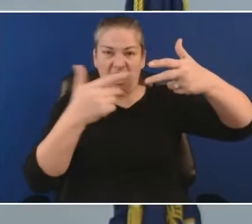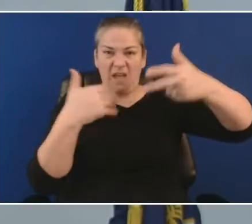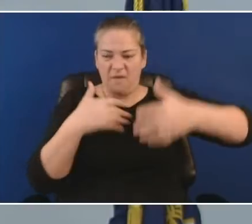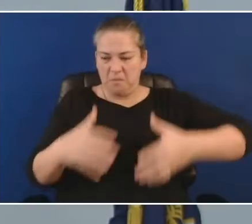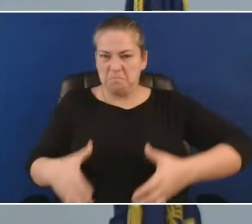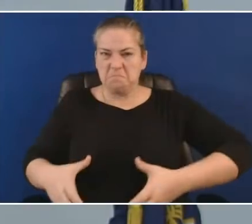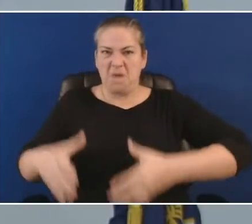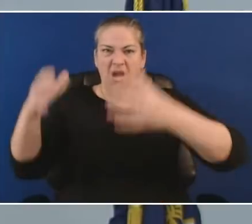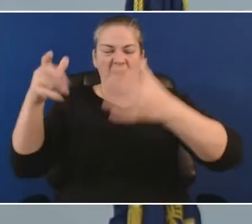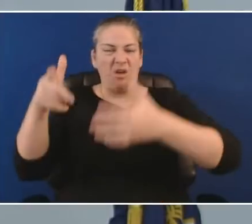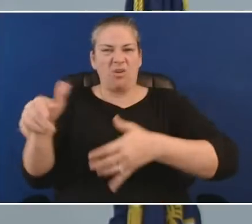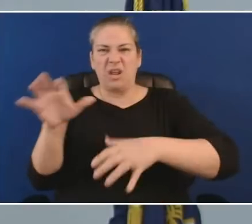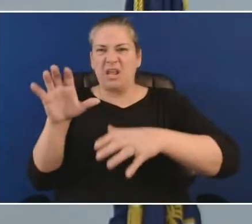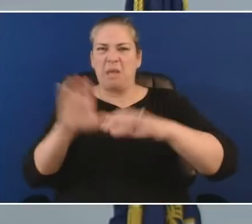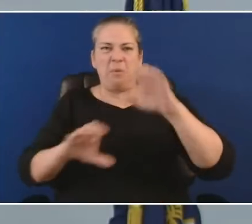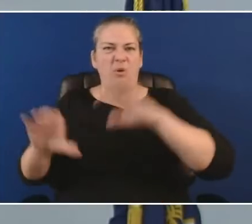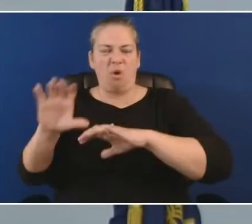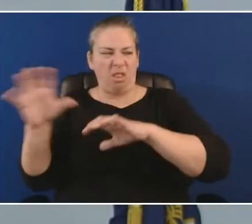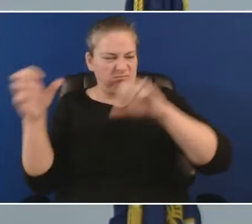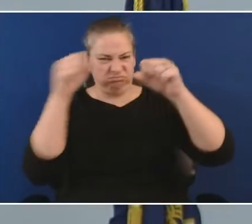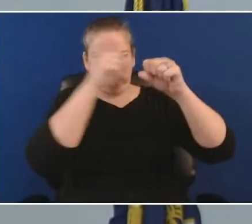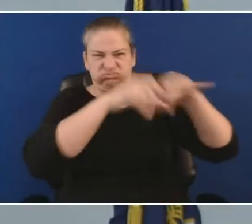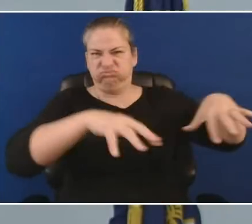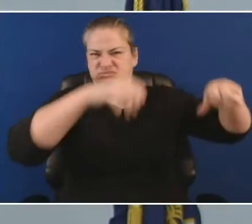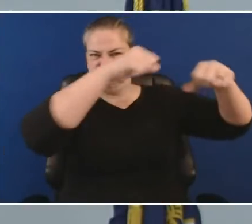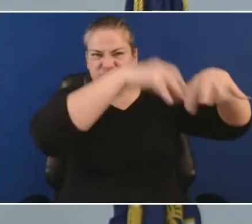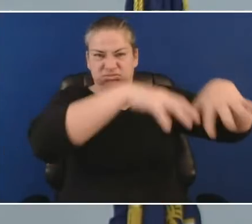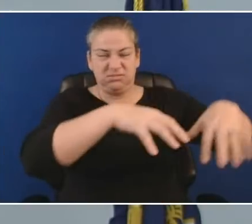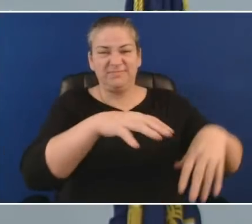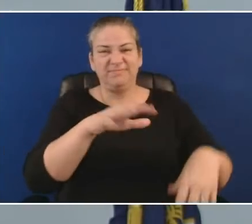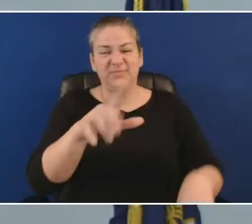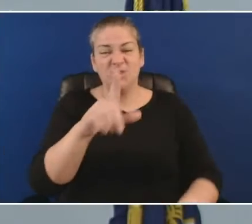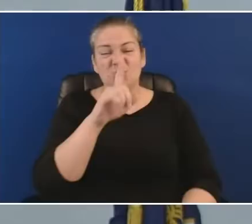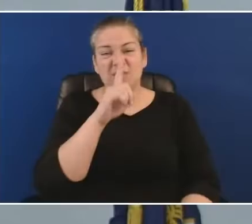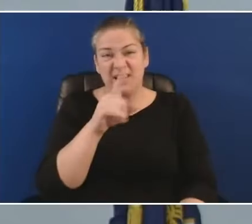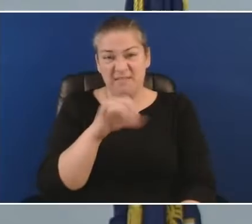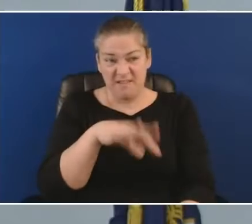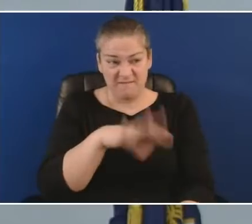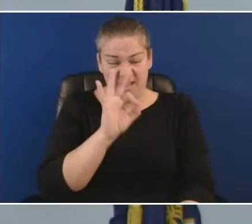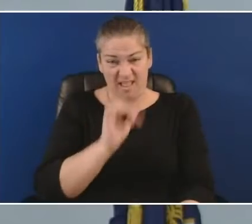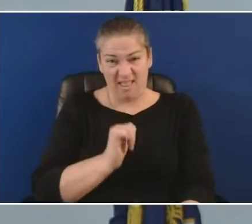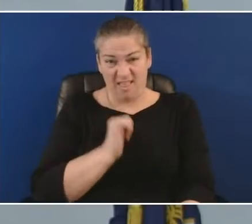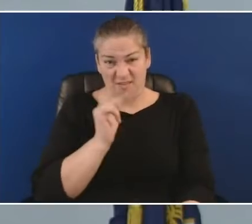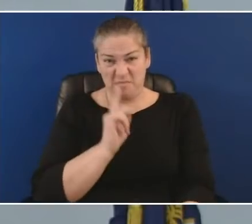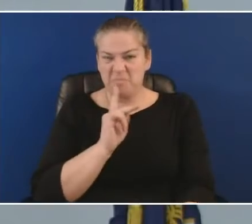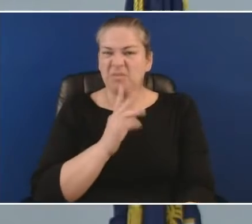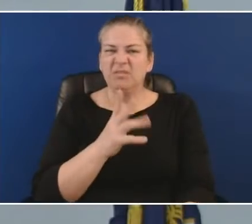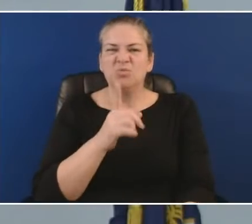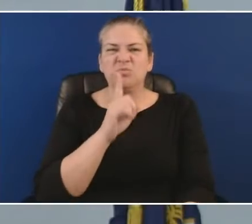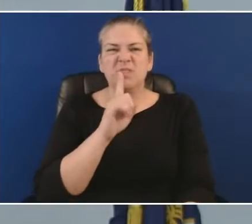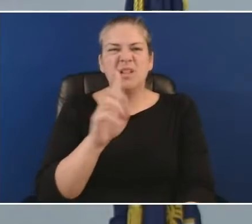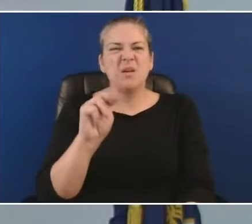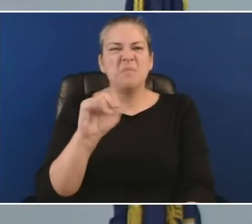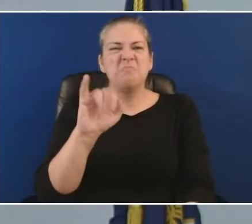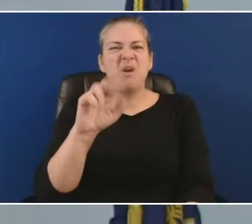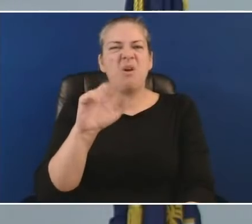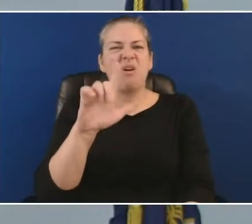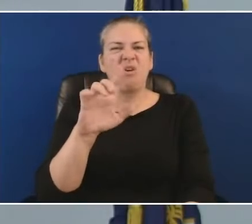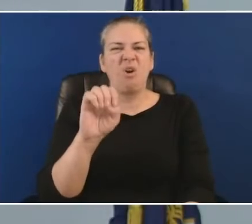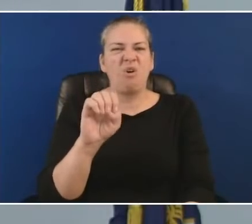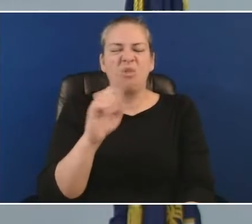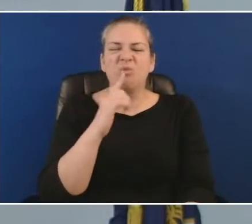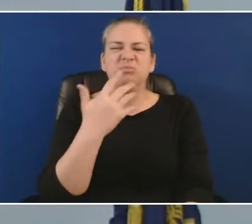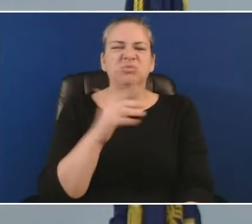miracle if anybody else is found alive in it. A downtown completely